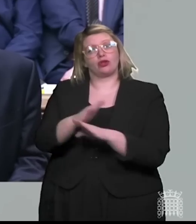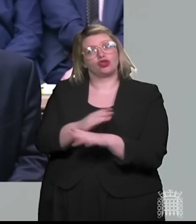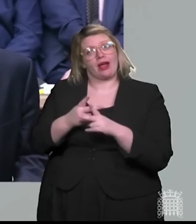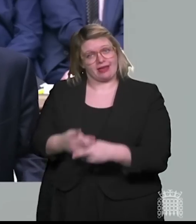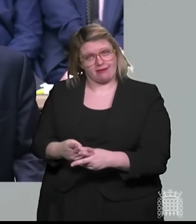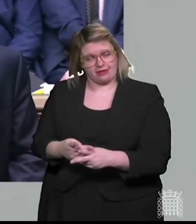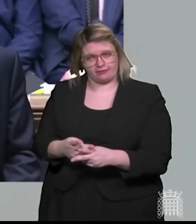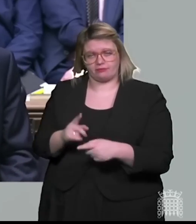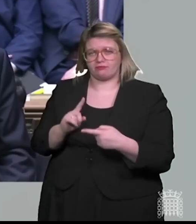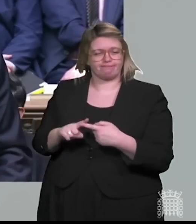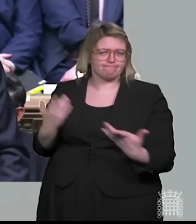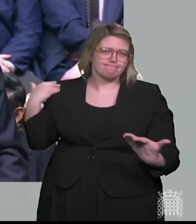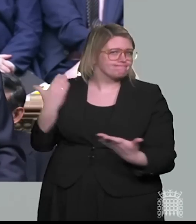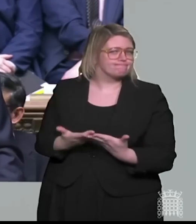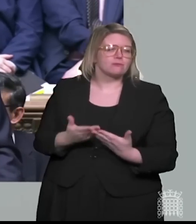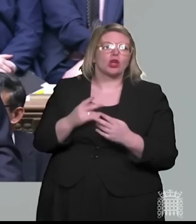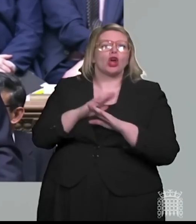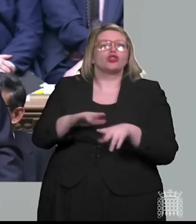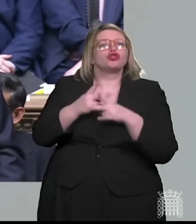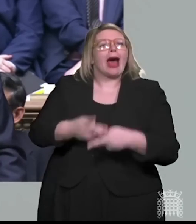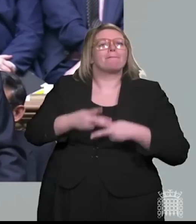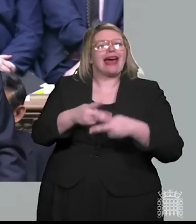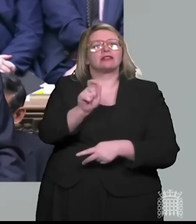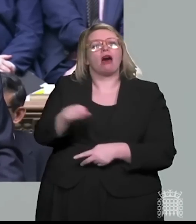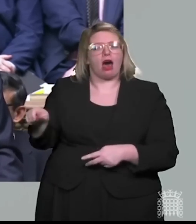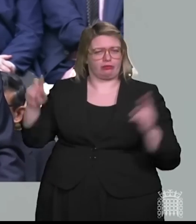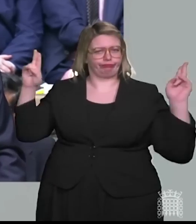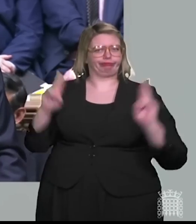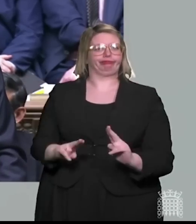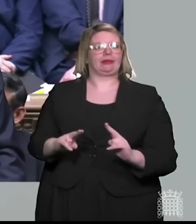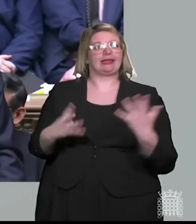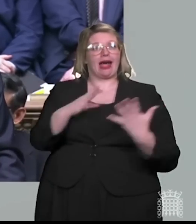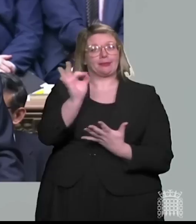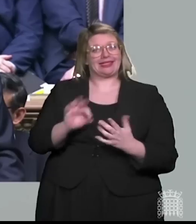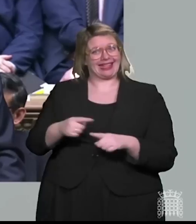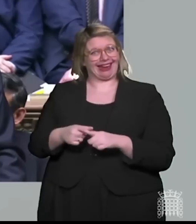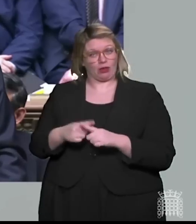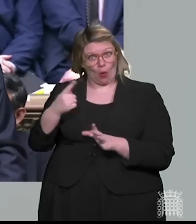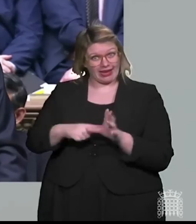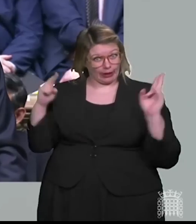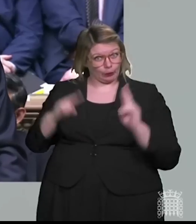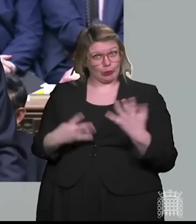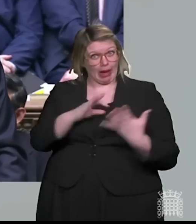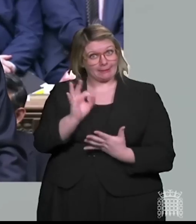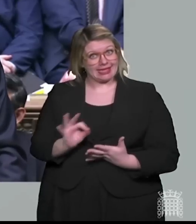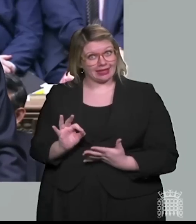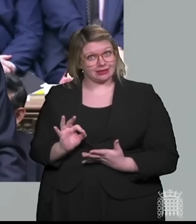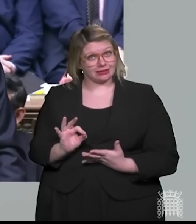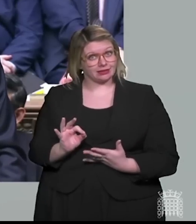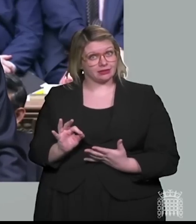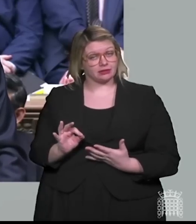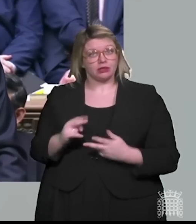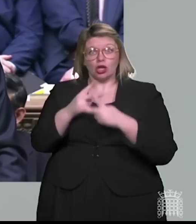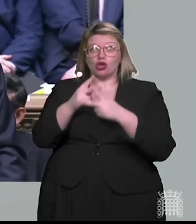a significant decline in childminders over recent years, down 9% in England in just 1 year. But childminders are